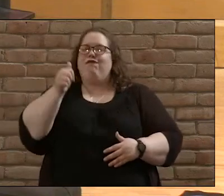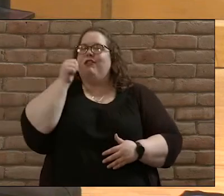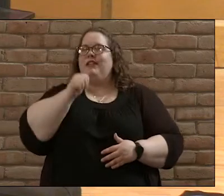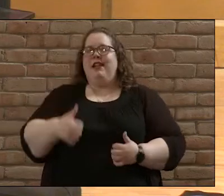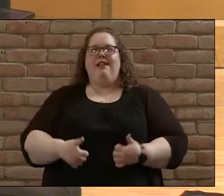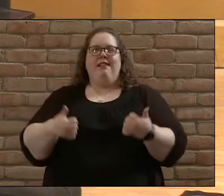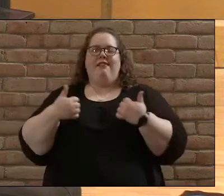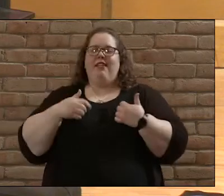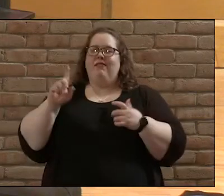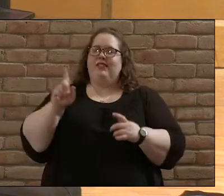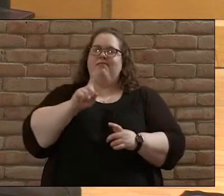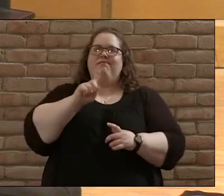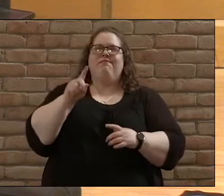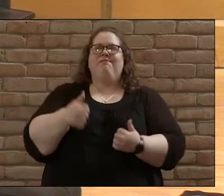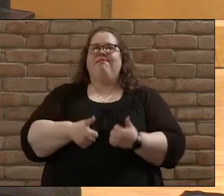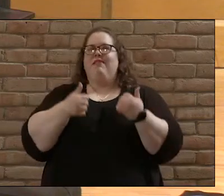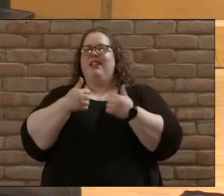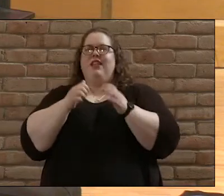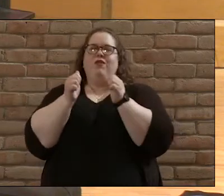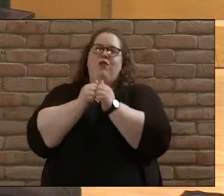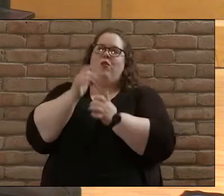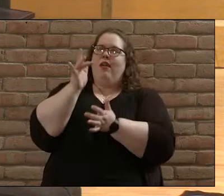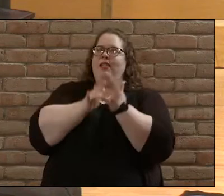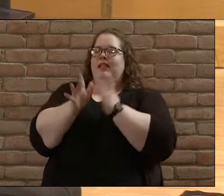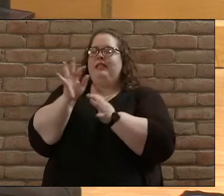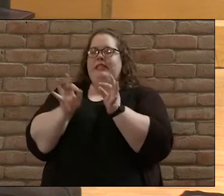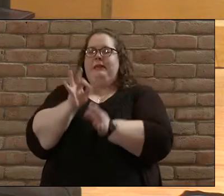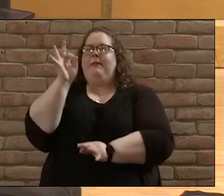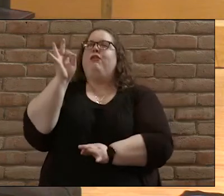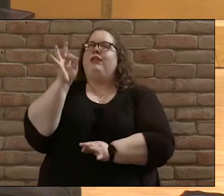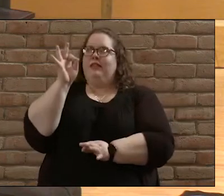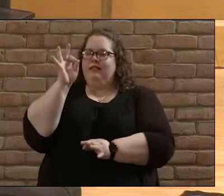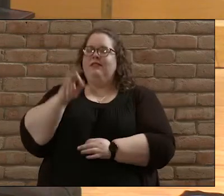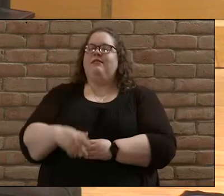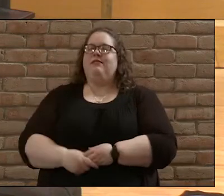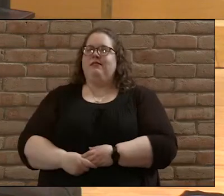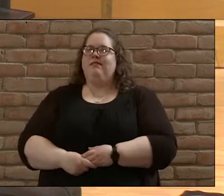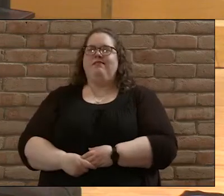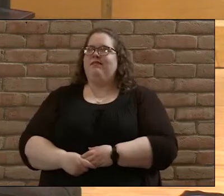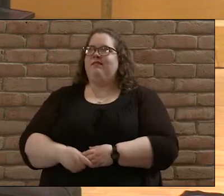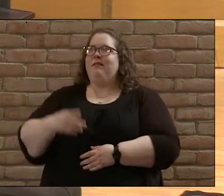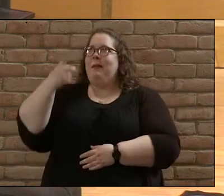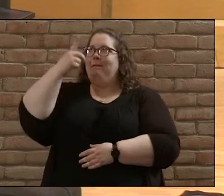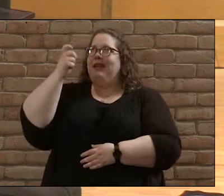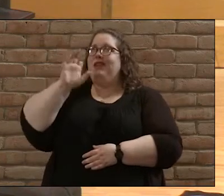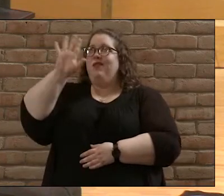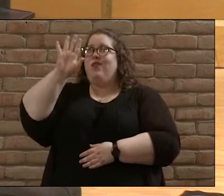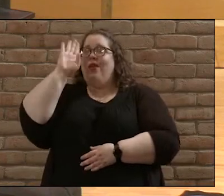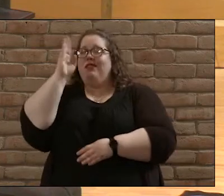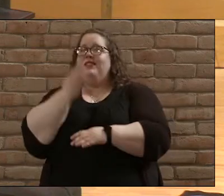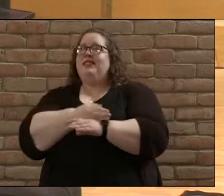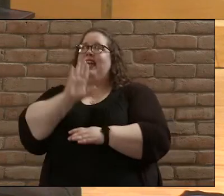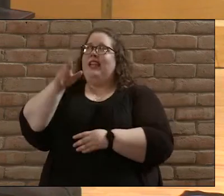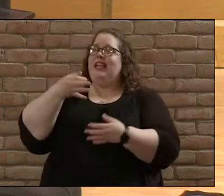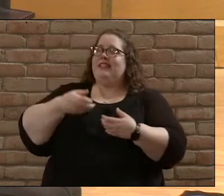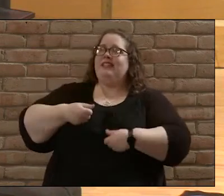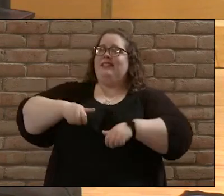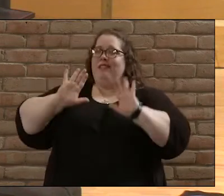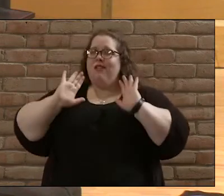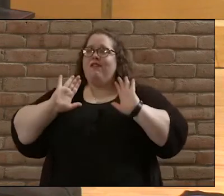the Spirit, in complete and total freedom because of what your Son has done and